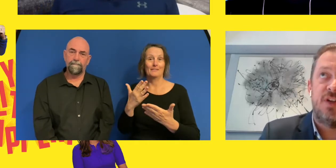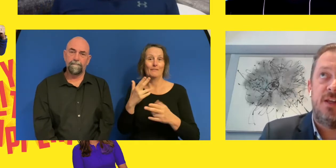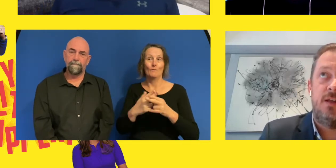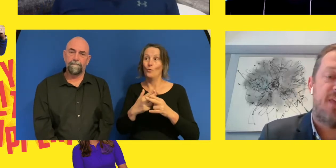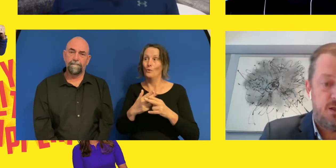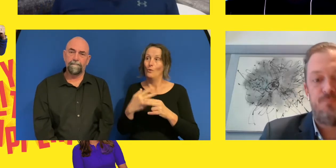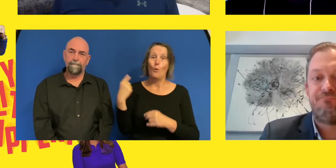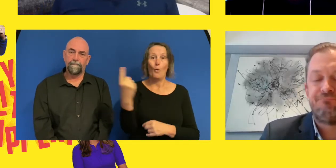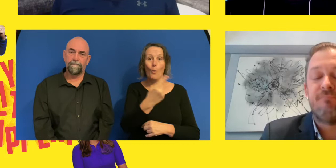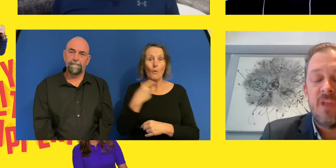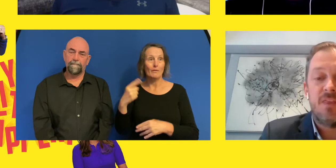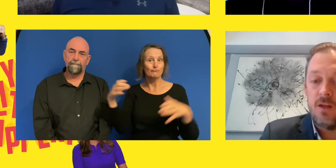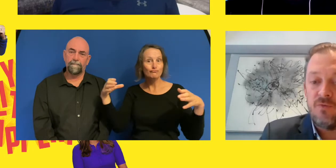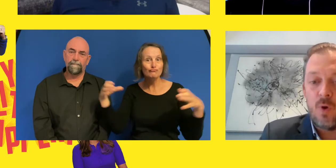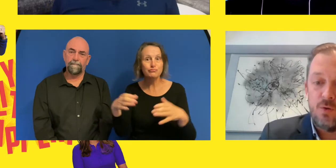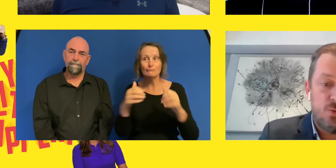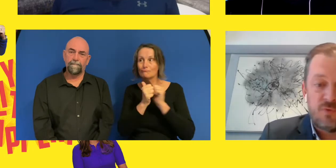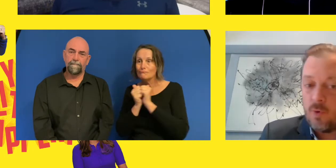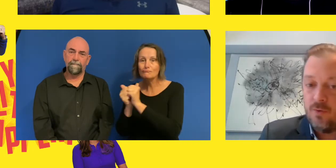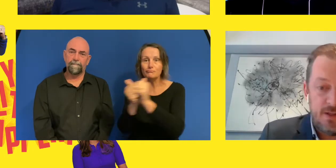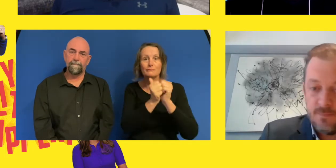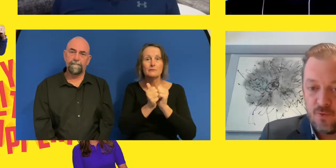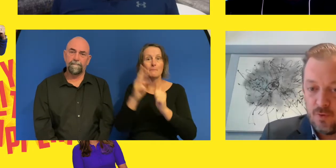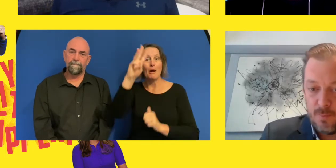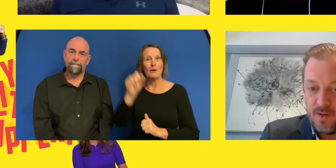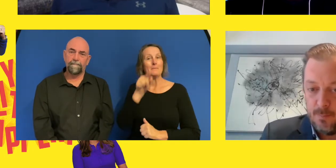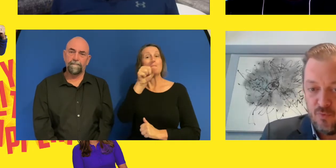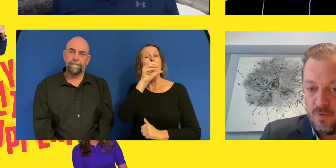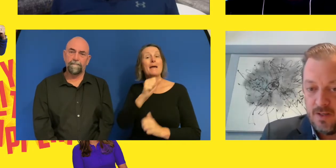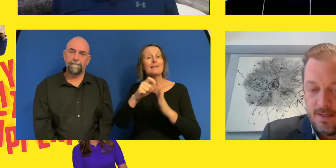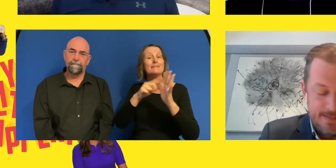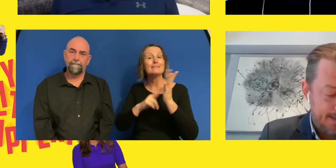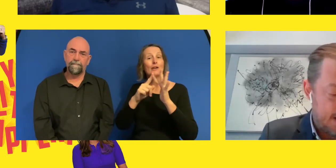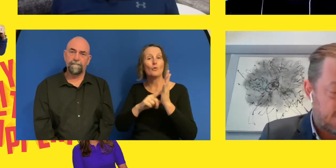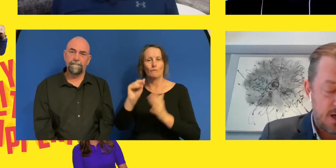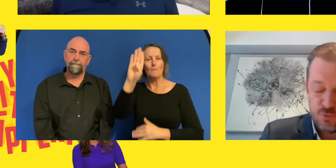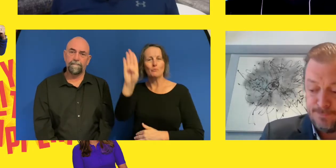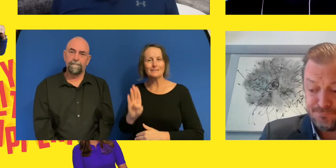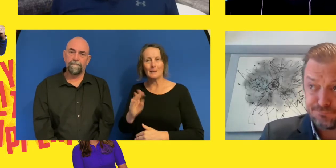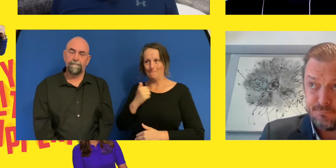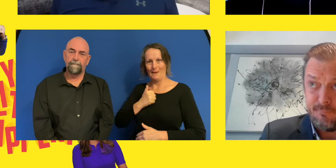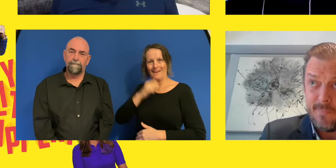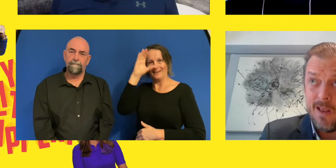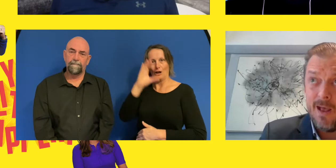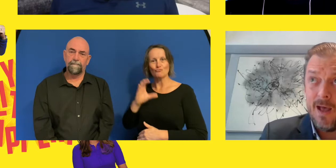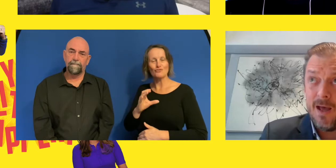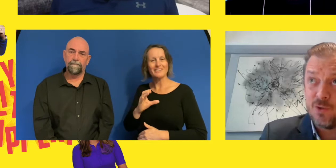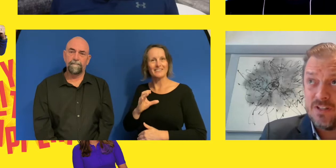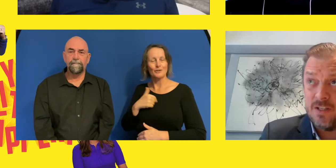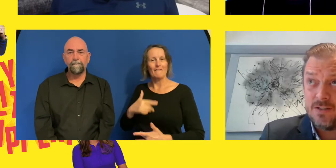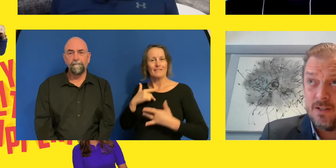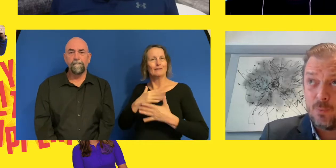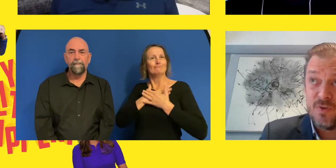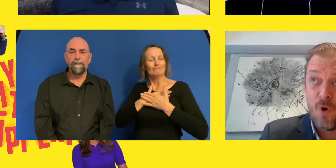was saying, thank you. Thank you for what you do, for what you did for the Paralympic movement in our country. And